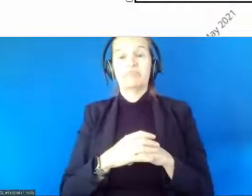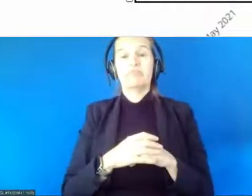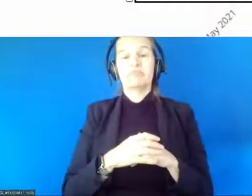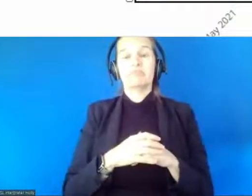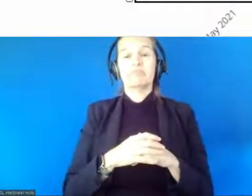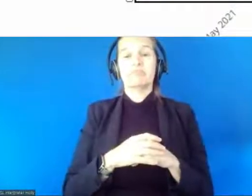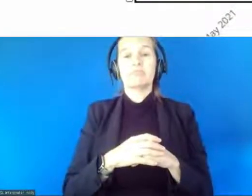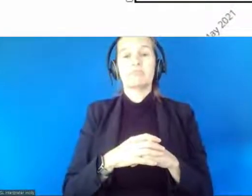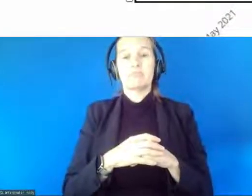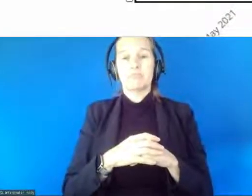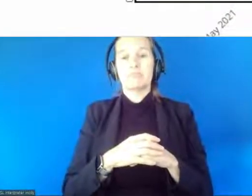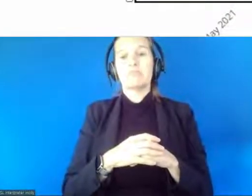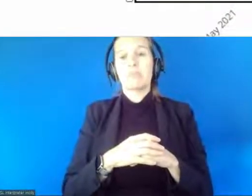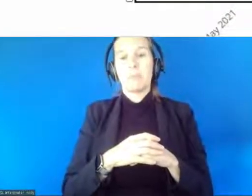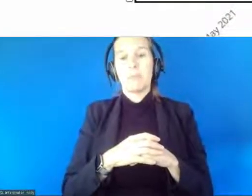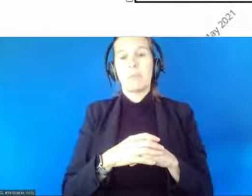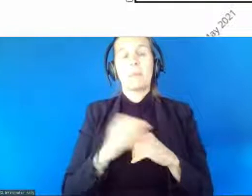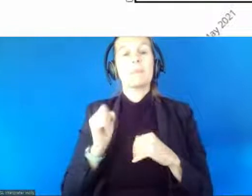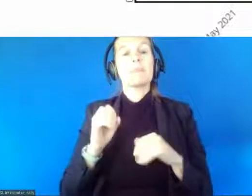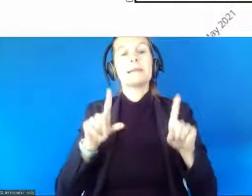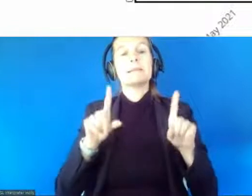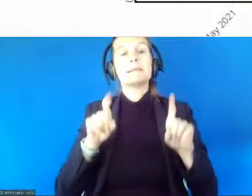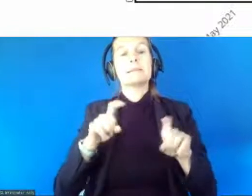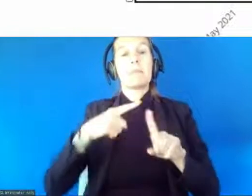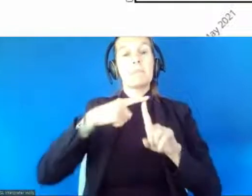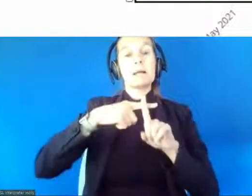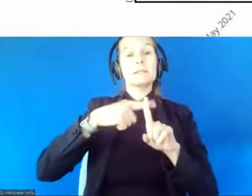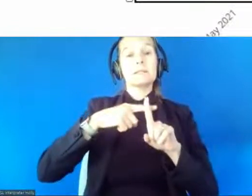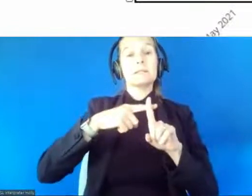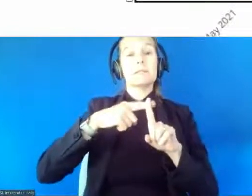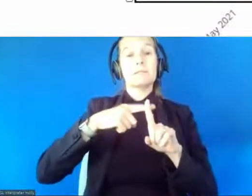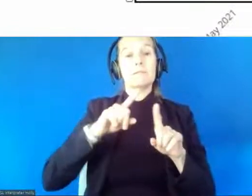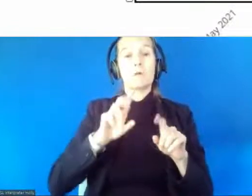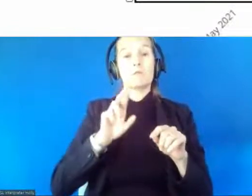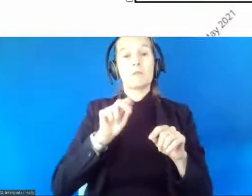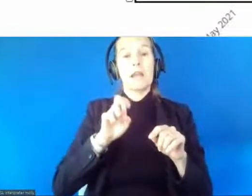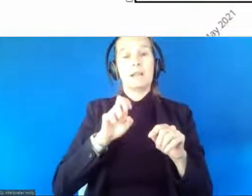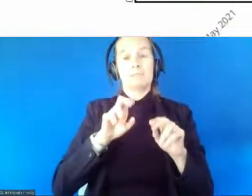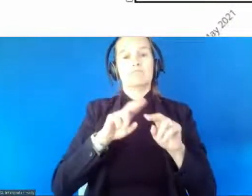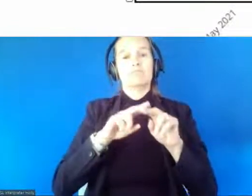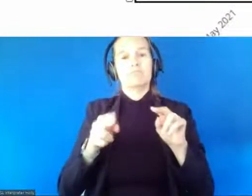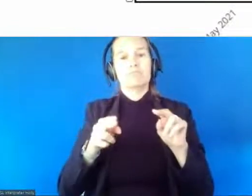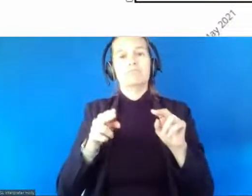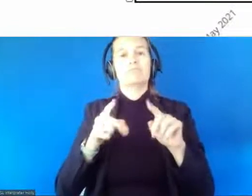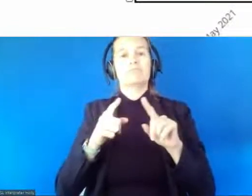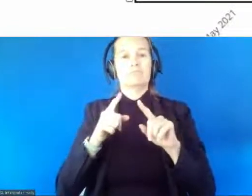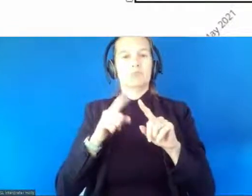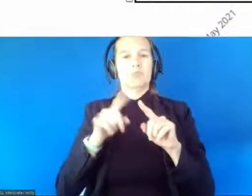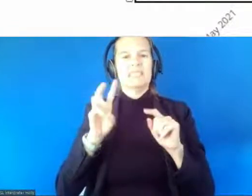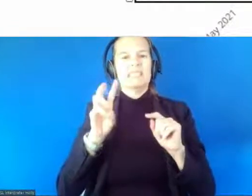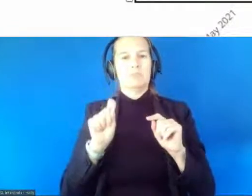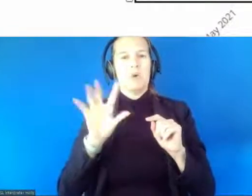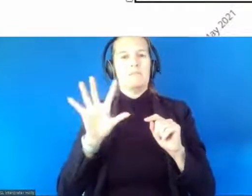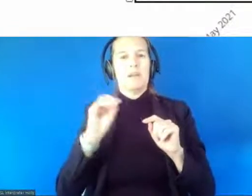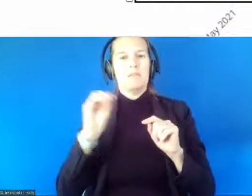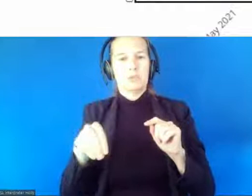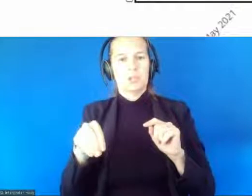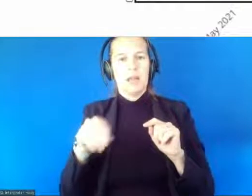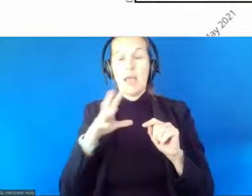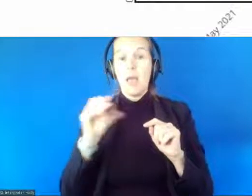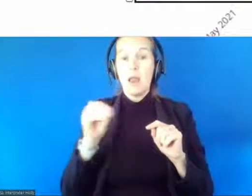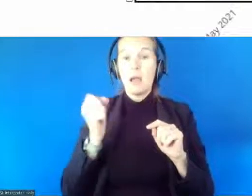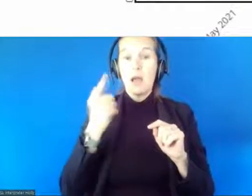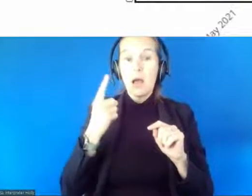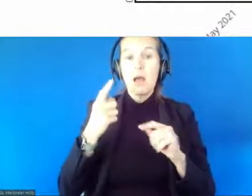As I said, the test positivity rate has come down to 6.5%. And it's important that the turnaround time now